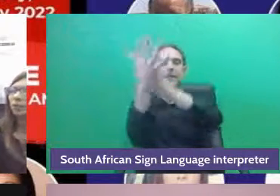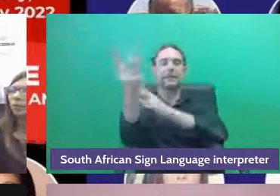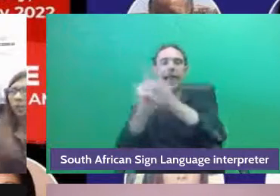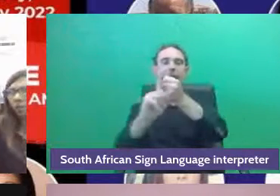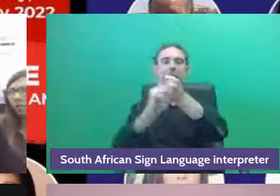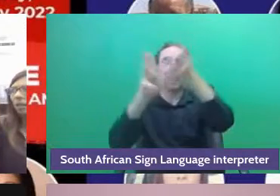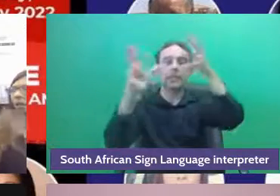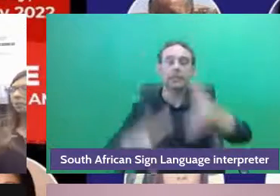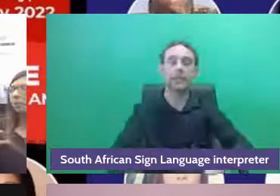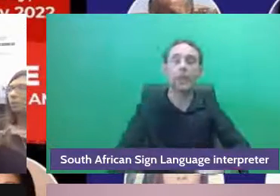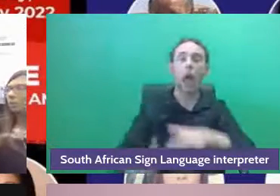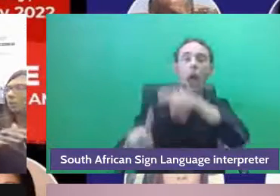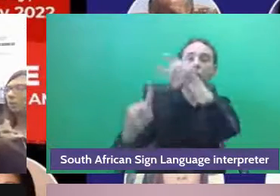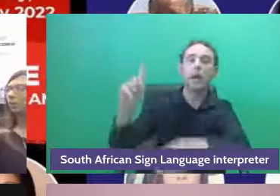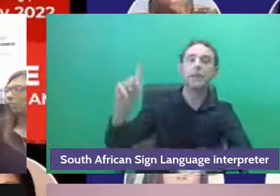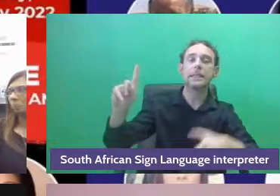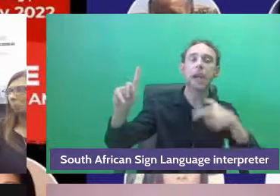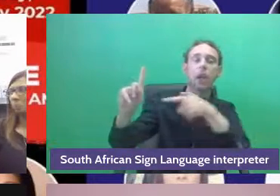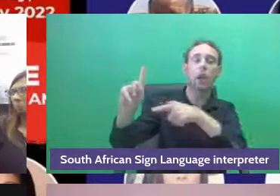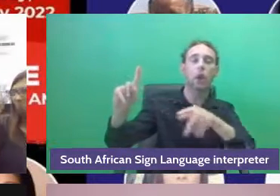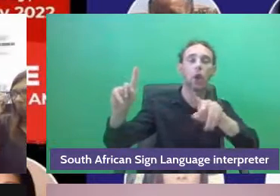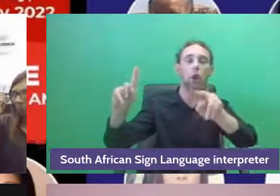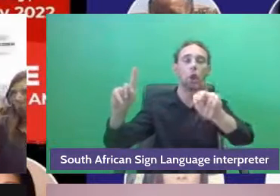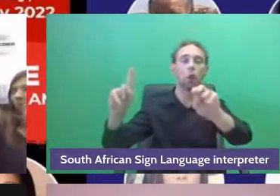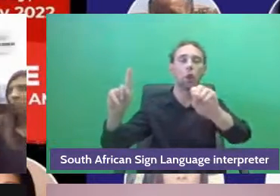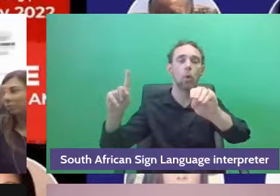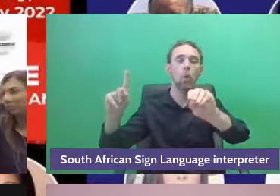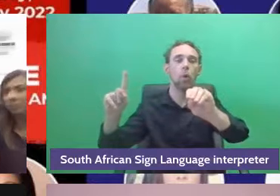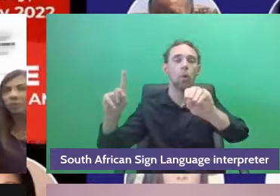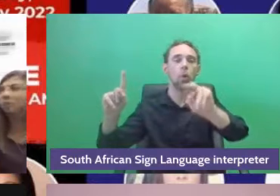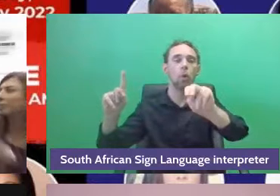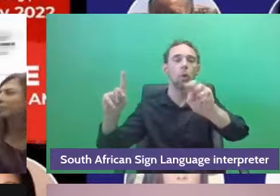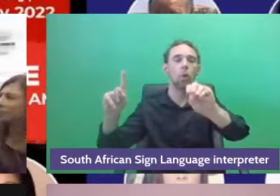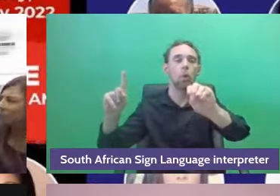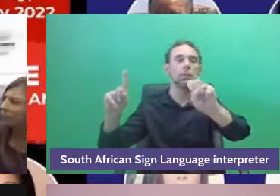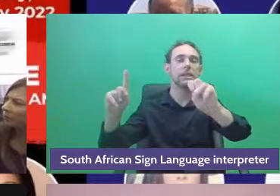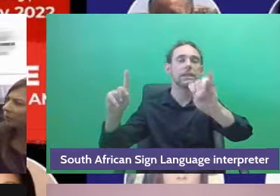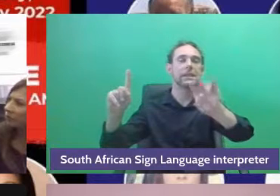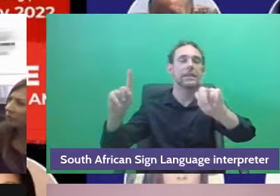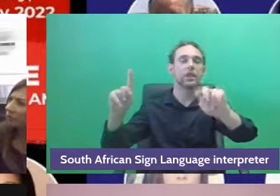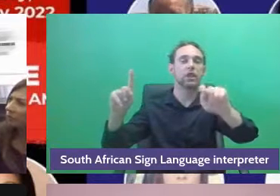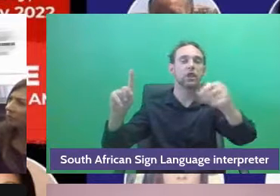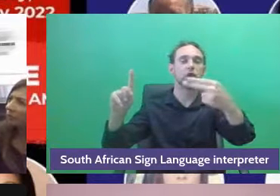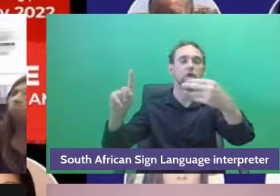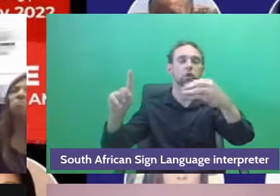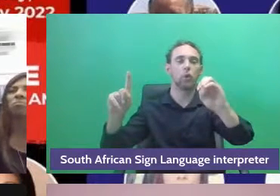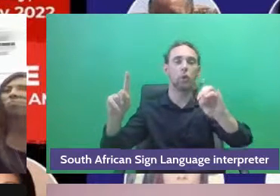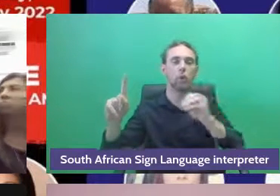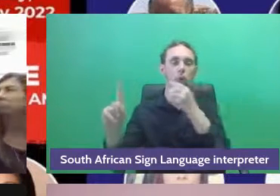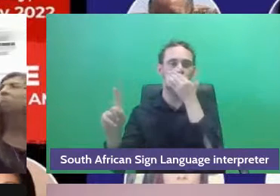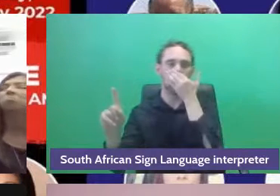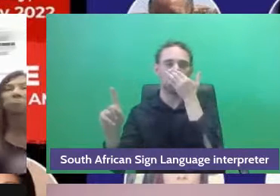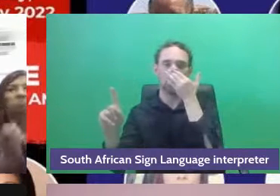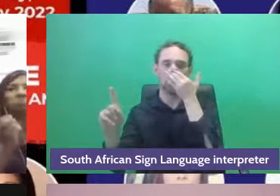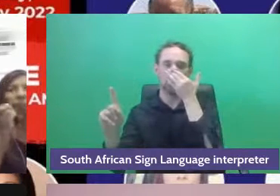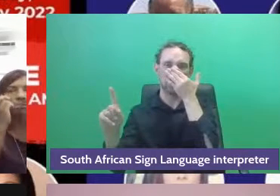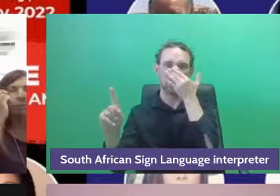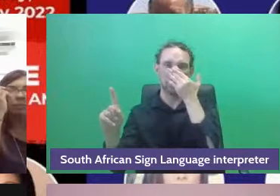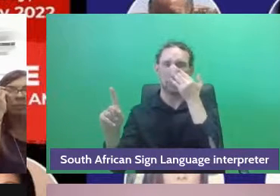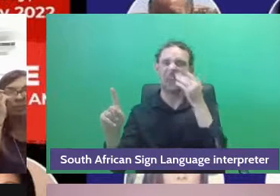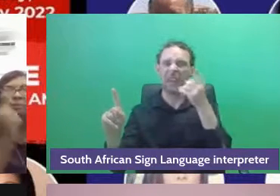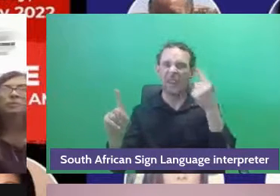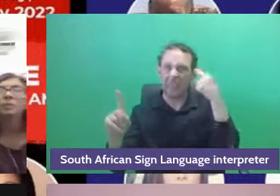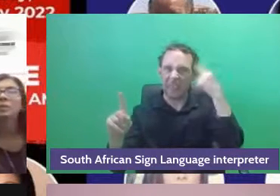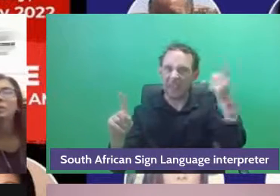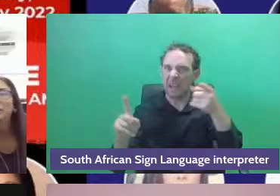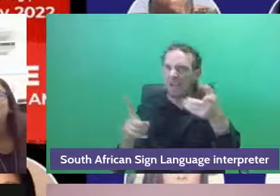you are on the call, over to you to share about the work that you're doing, and also feel free to